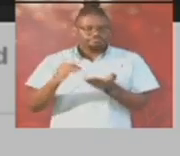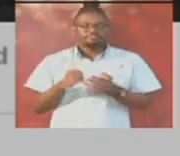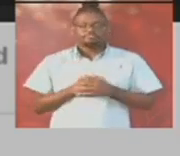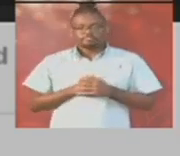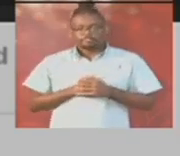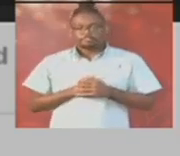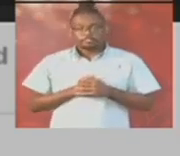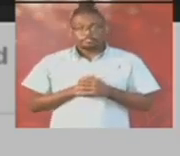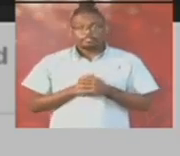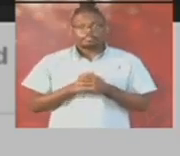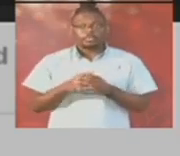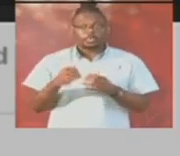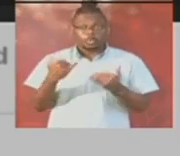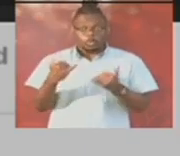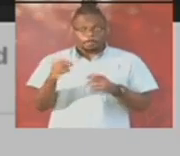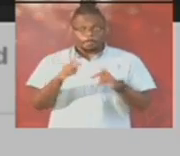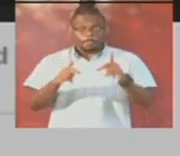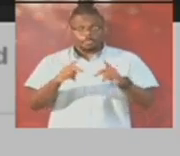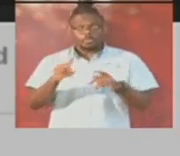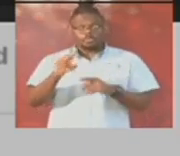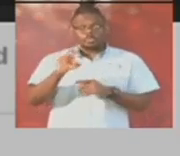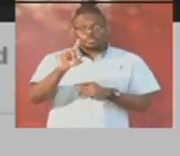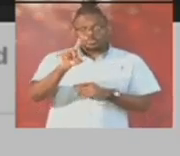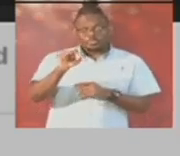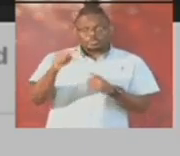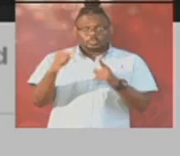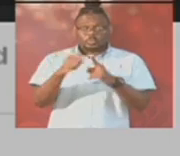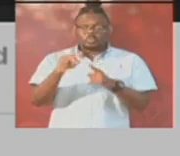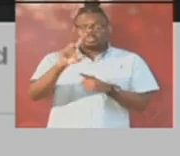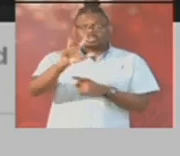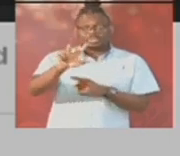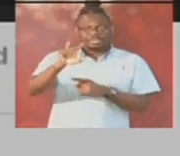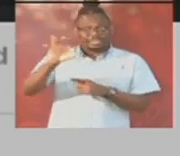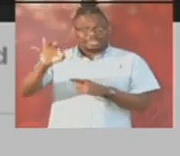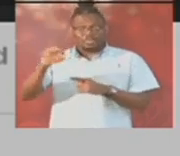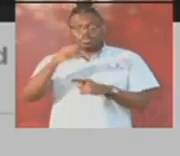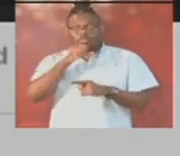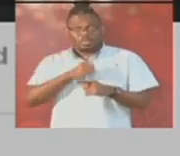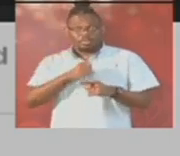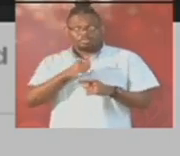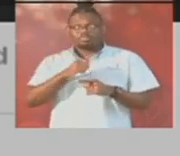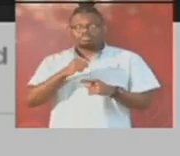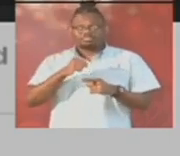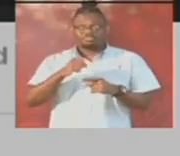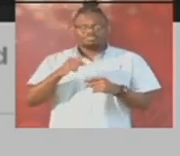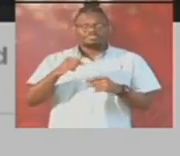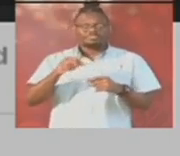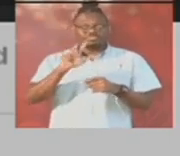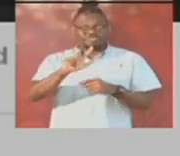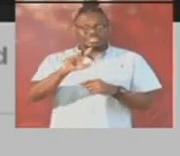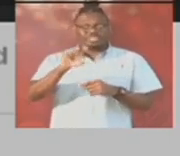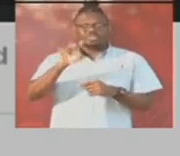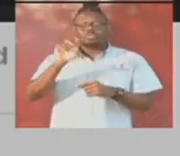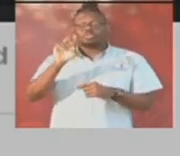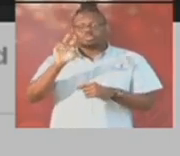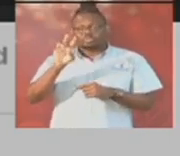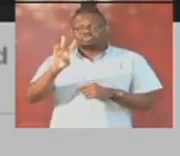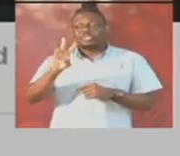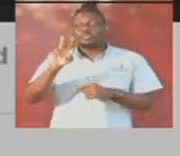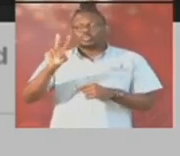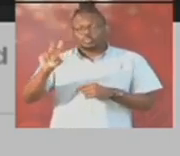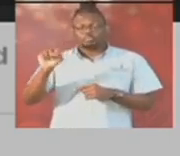32.64% those 20 to 39, and 33.09% those 40 to 59. So that middle age group, 20 to 59,